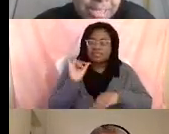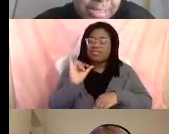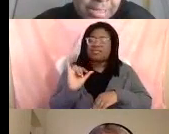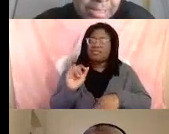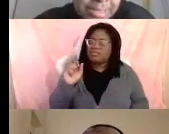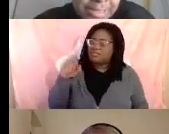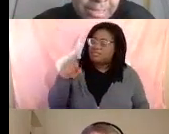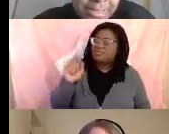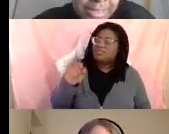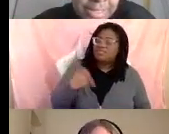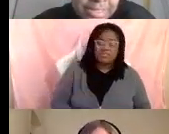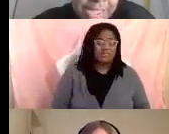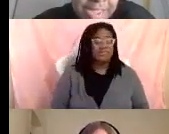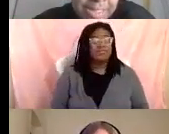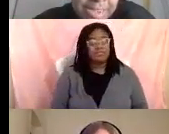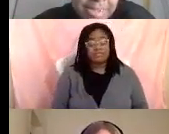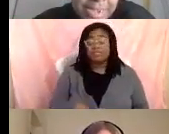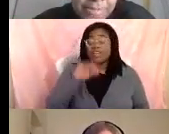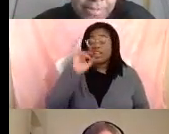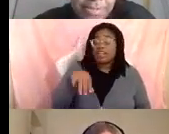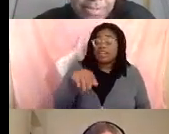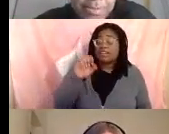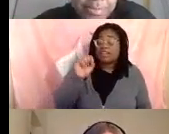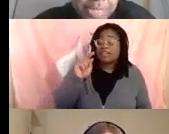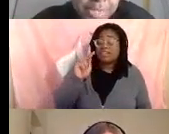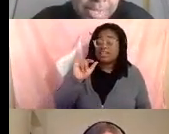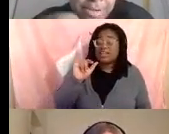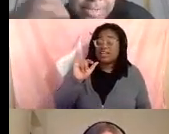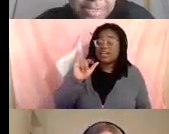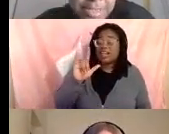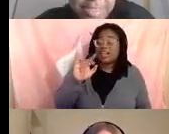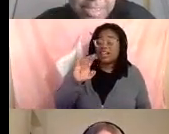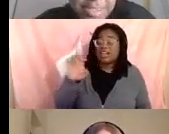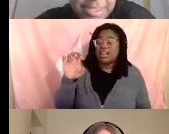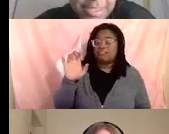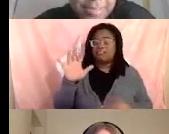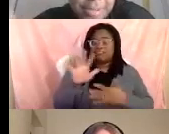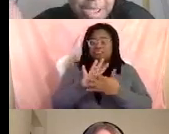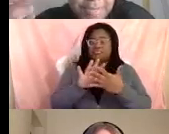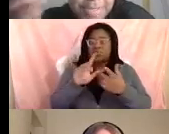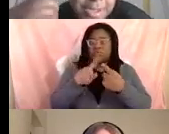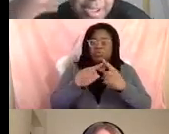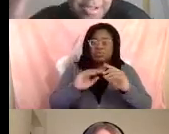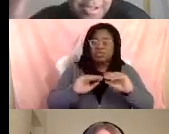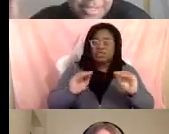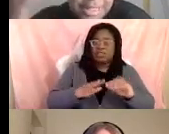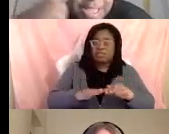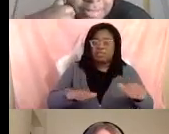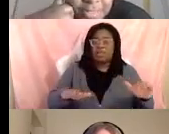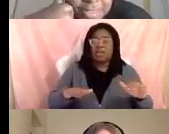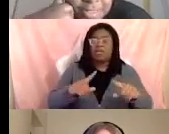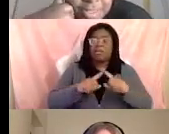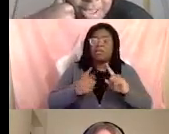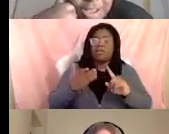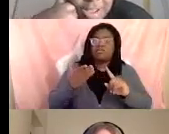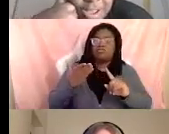Yeah. That skyline kind of blending out into nothing at the bottom and then off into